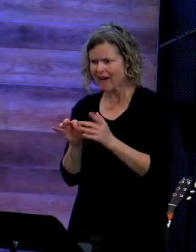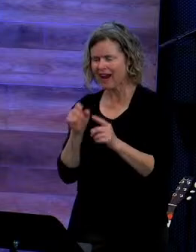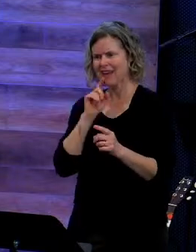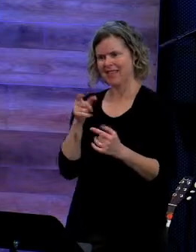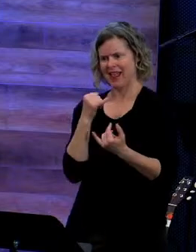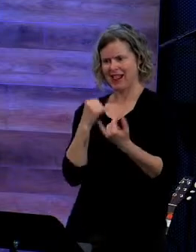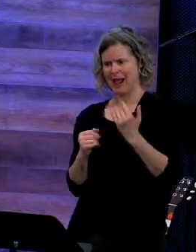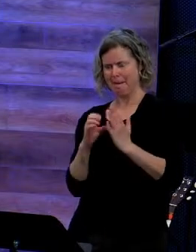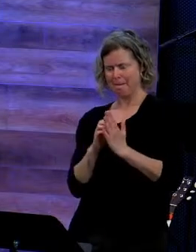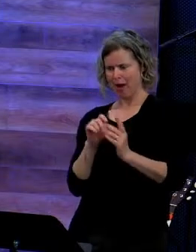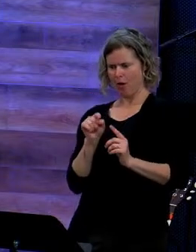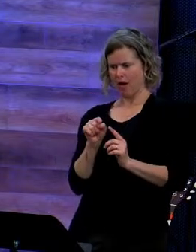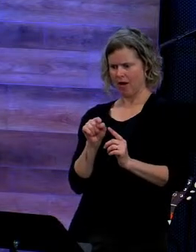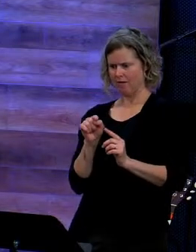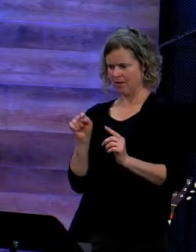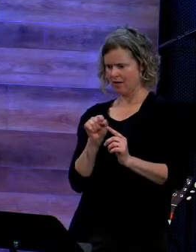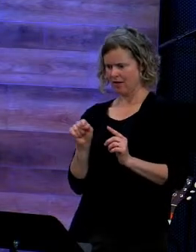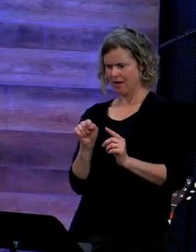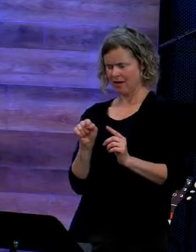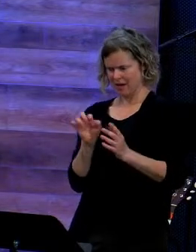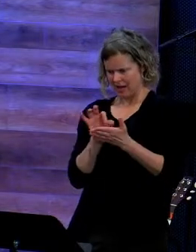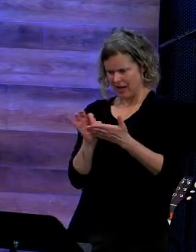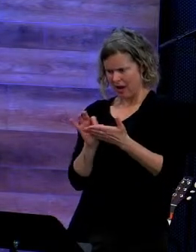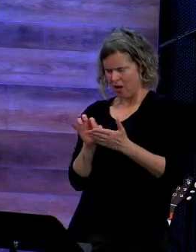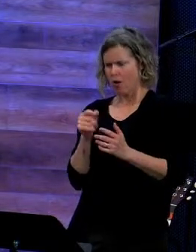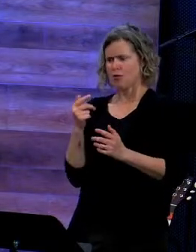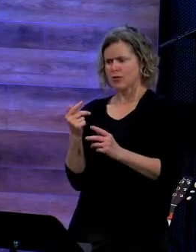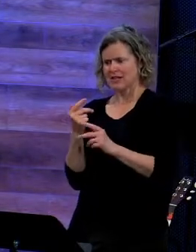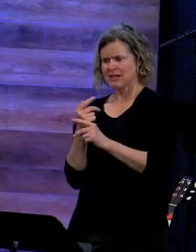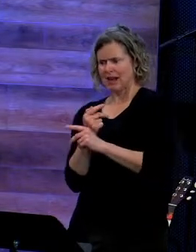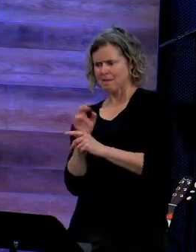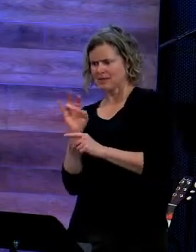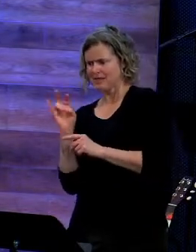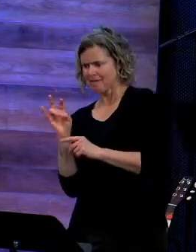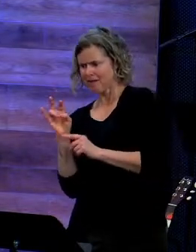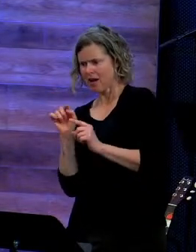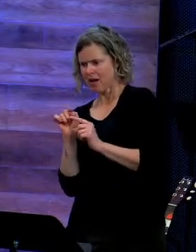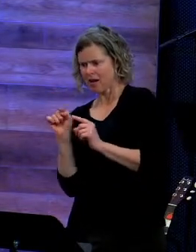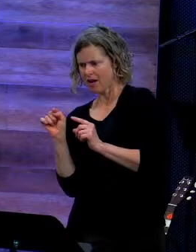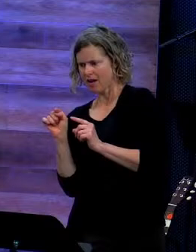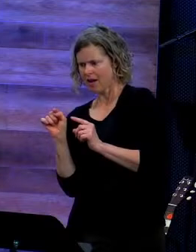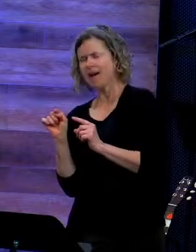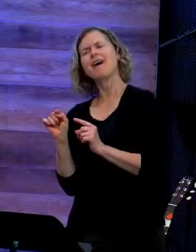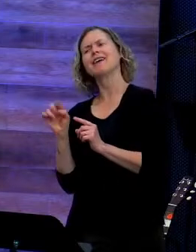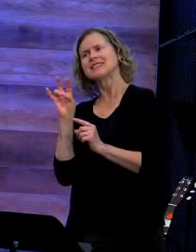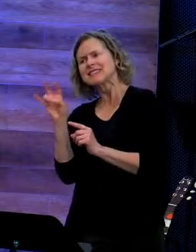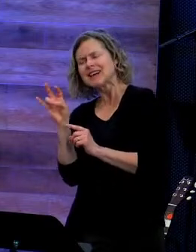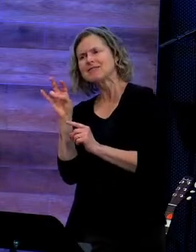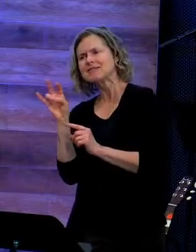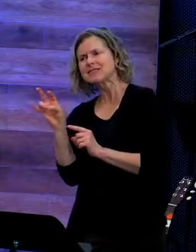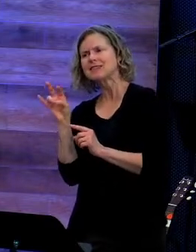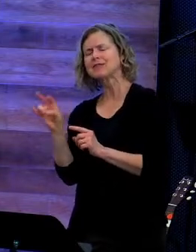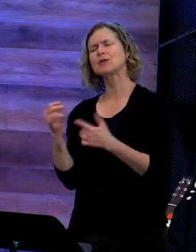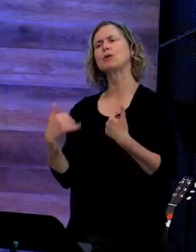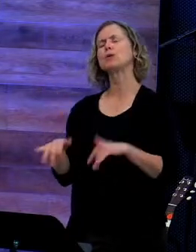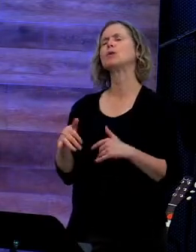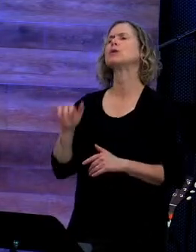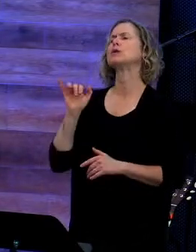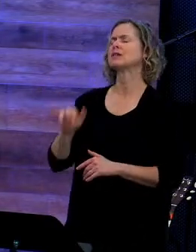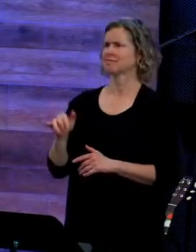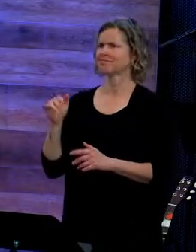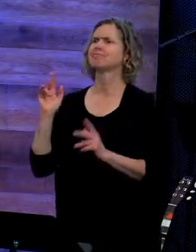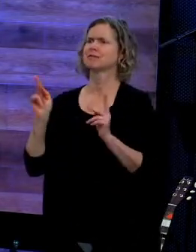3 times 7 words in it to sort of end it up. So there's more than this. Scholars have noticed these throughout the centuries. There's one scholar